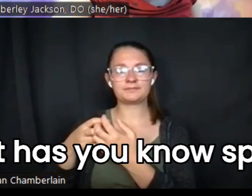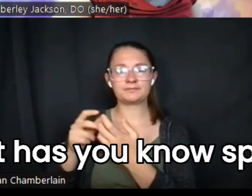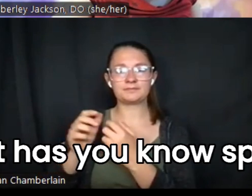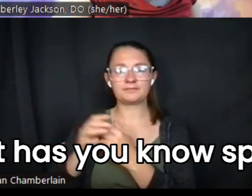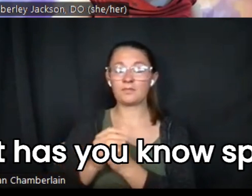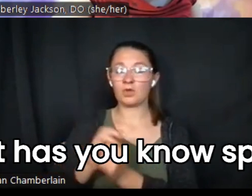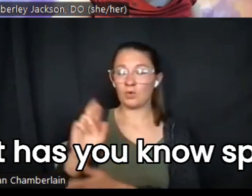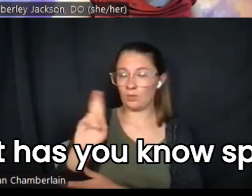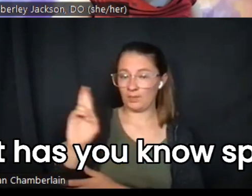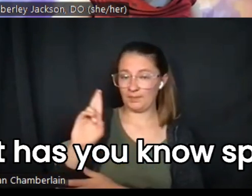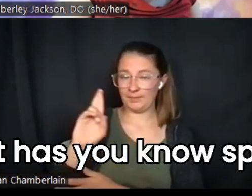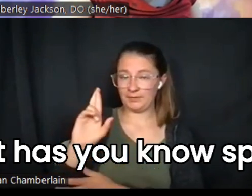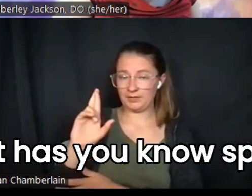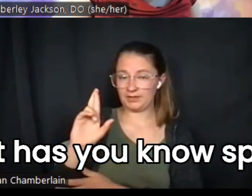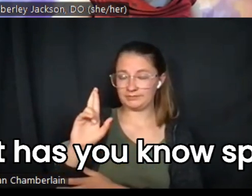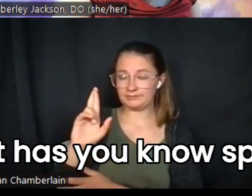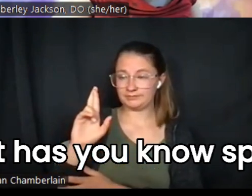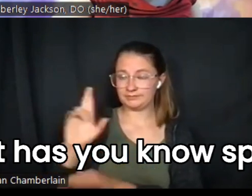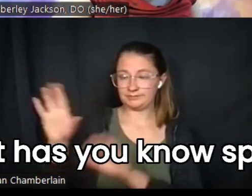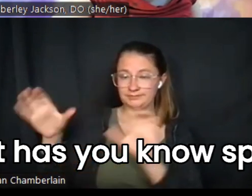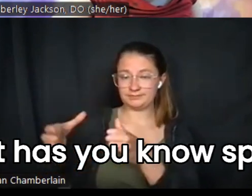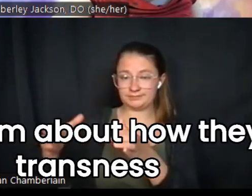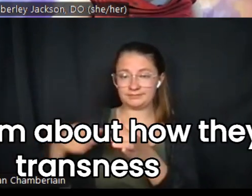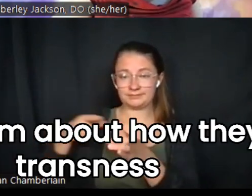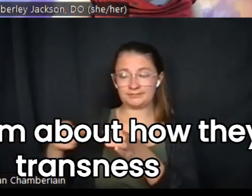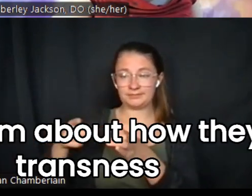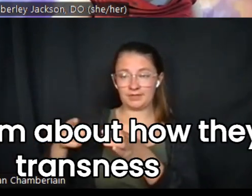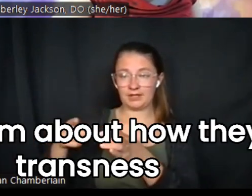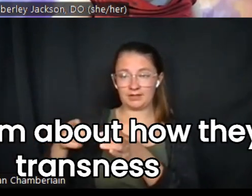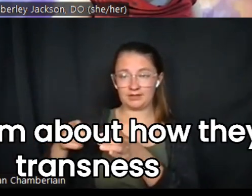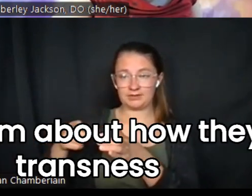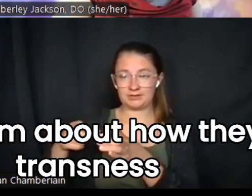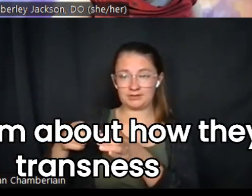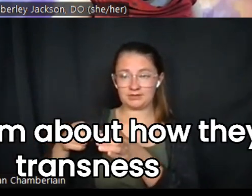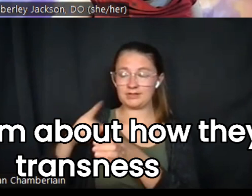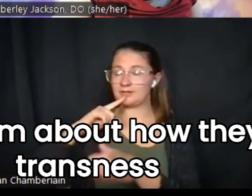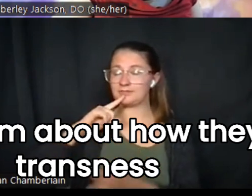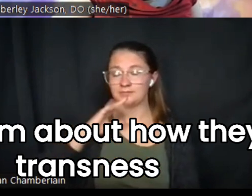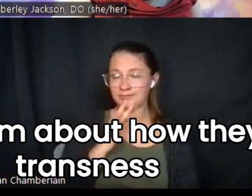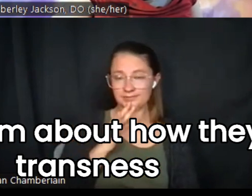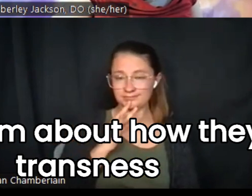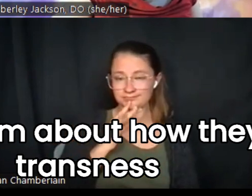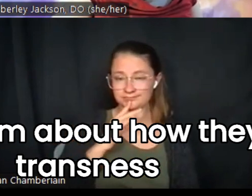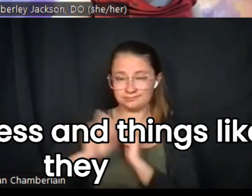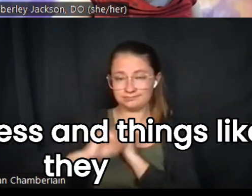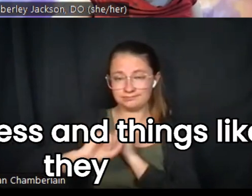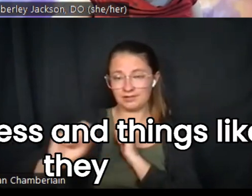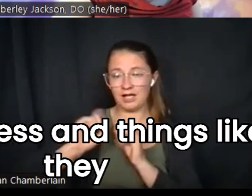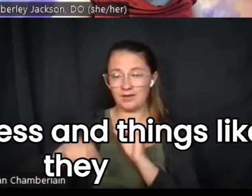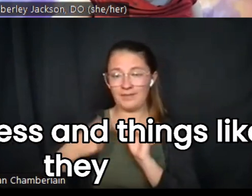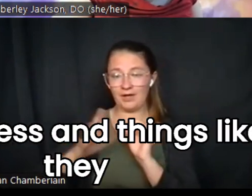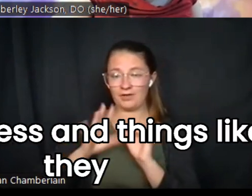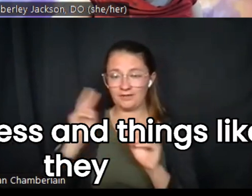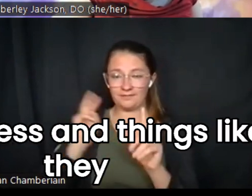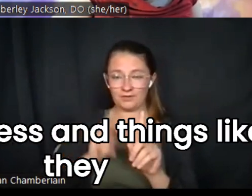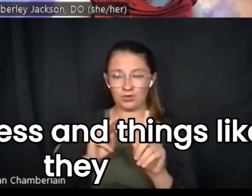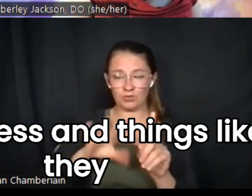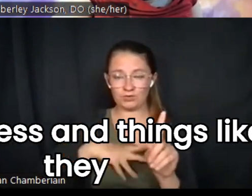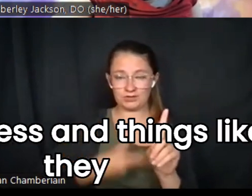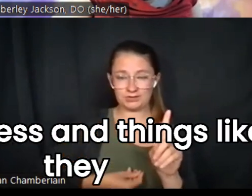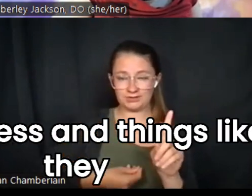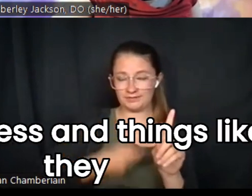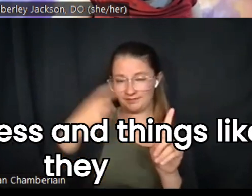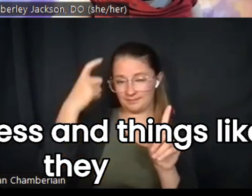Republican establishment has spoken ad nauseum about how they view transness as a mental illness and things like this,